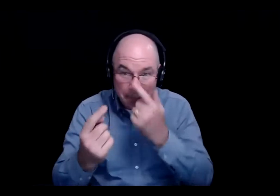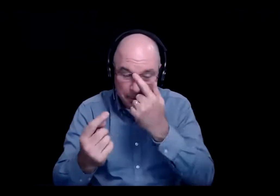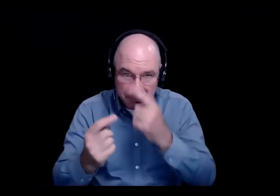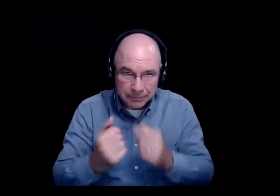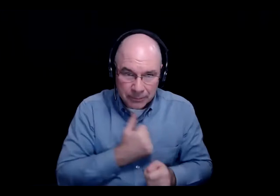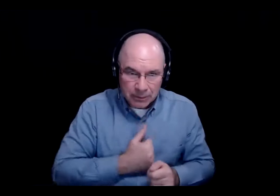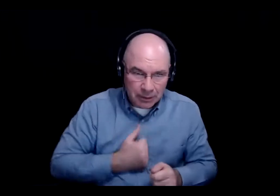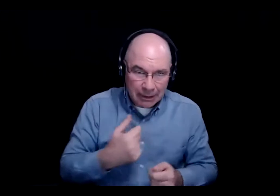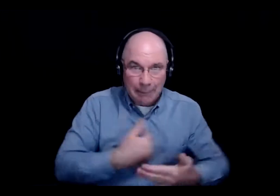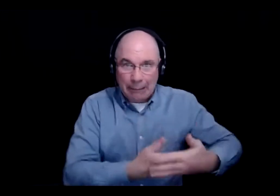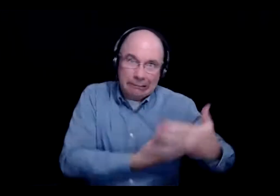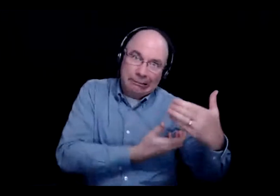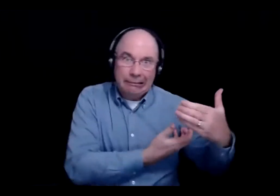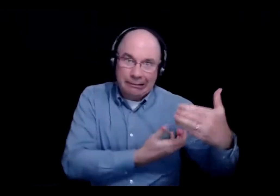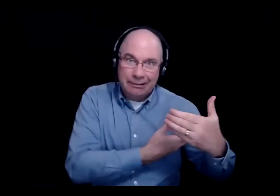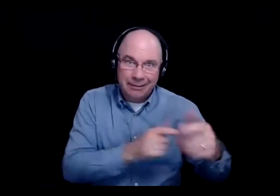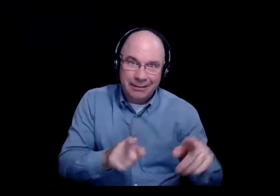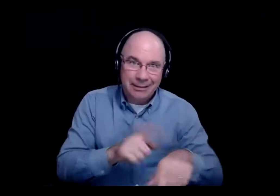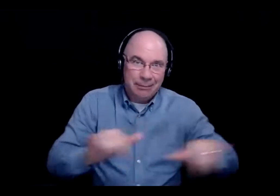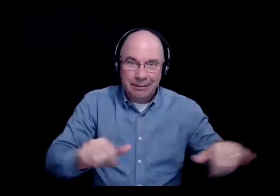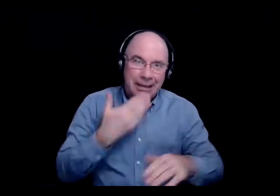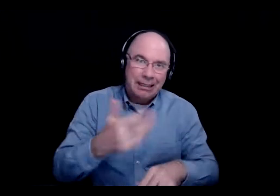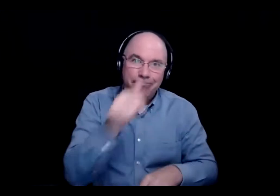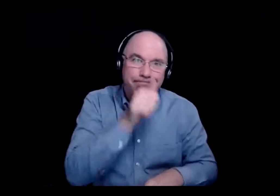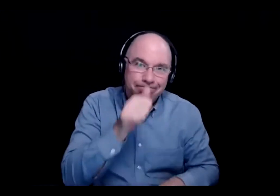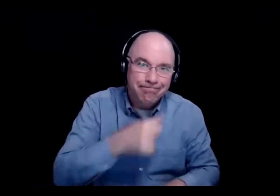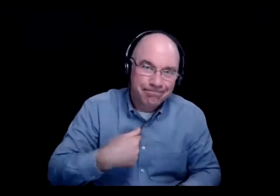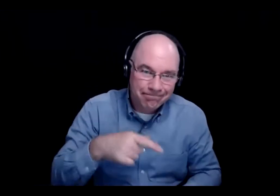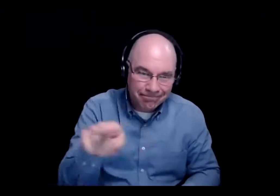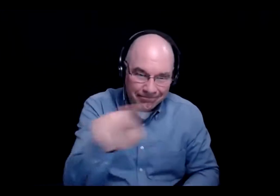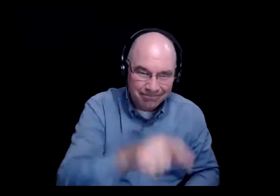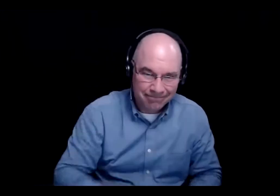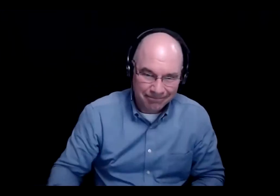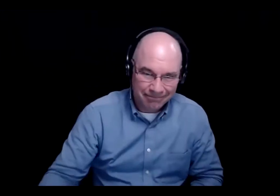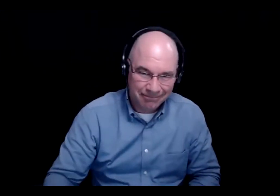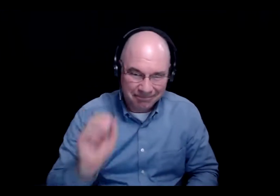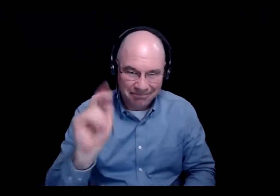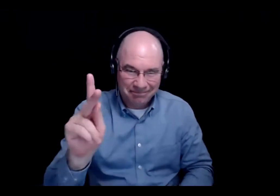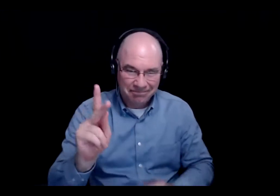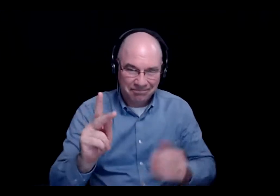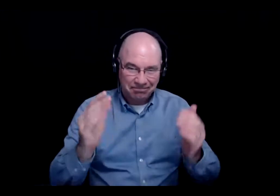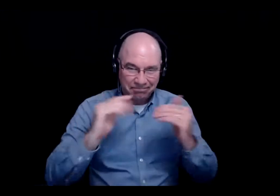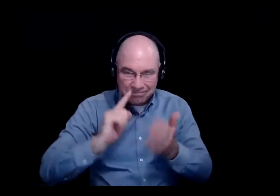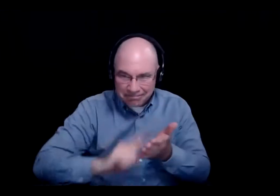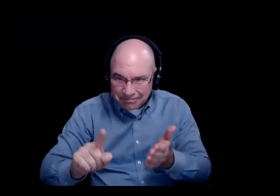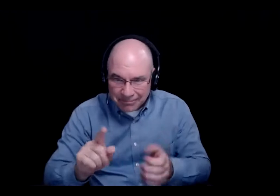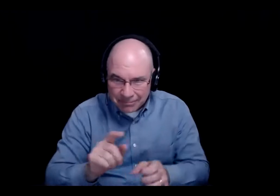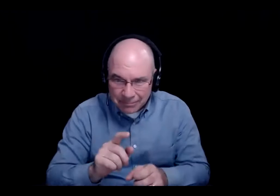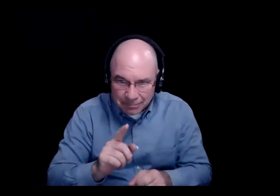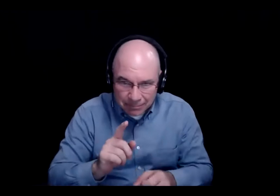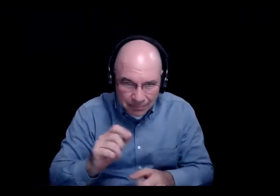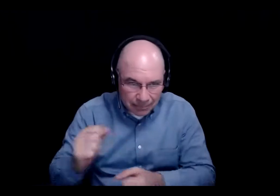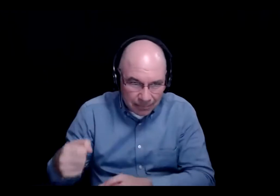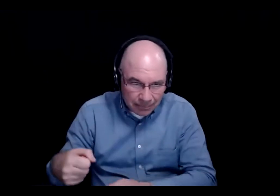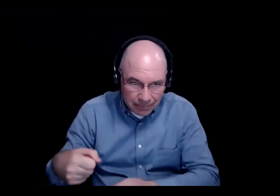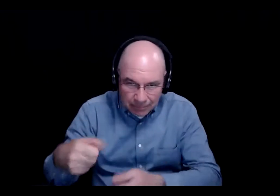tackling a baby at the same time. Thank you for your patience with me. All right, let me just check here. I'm trying to pull it up and make sure